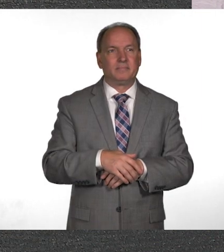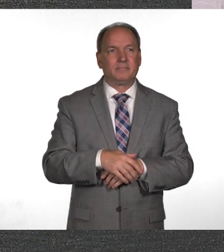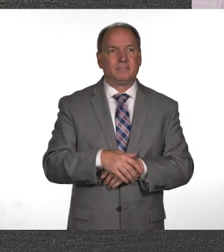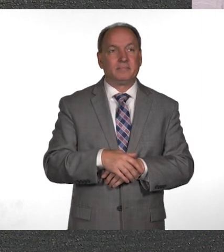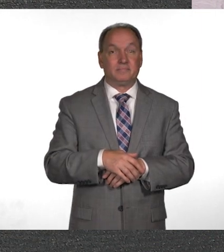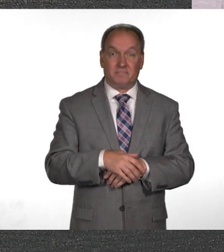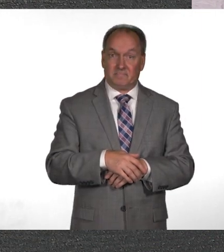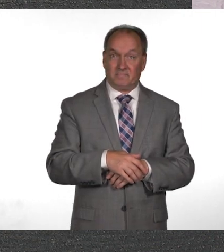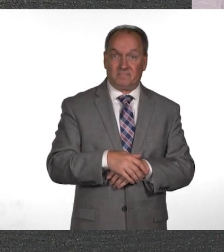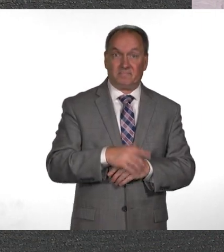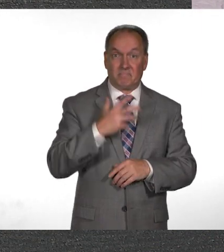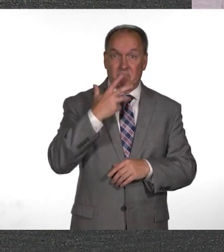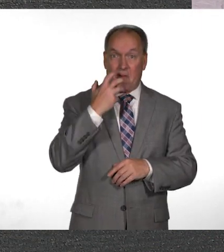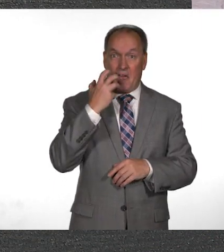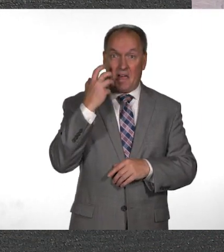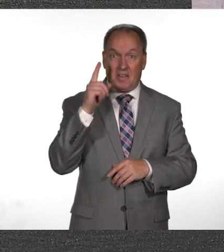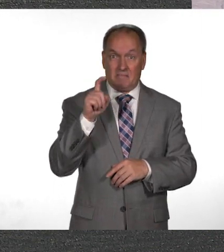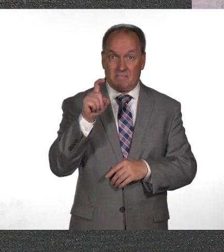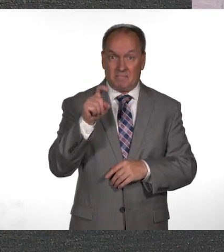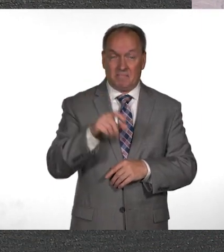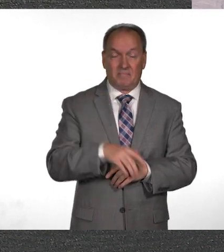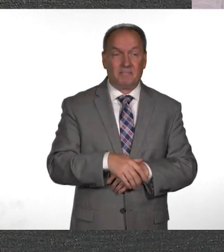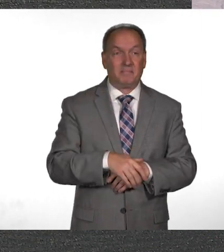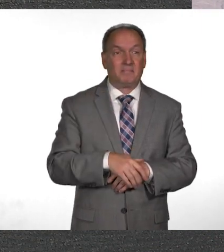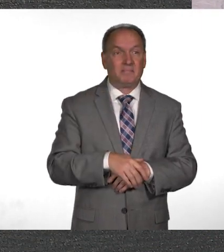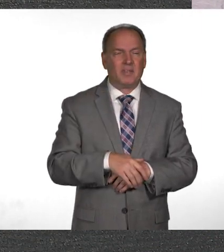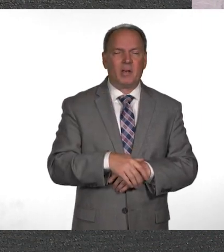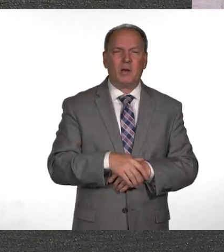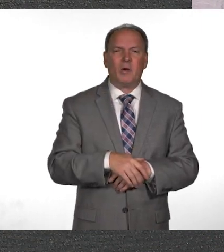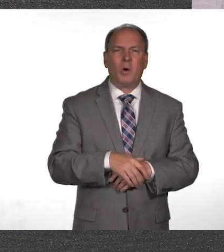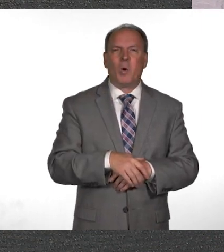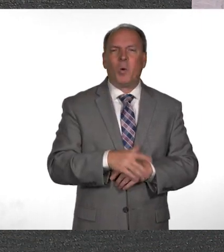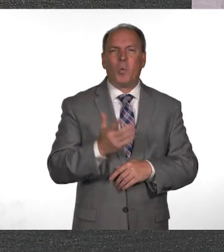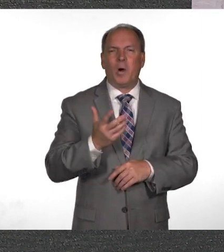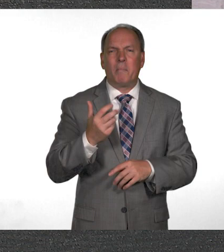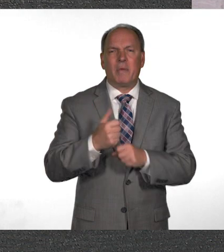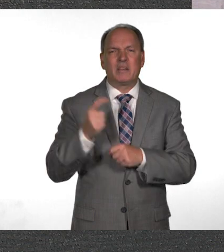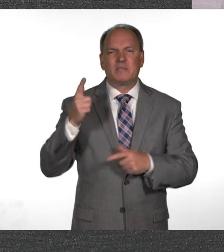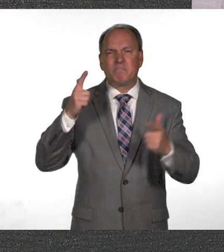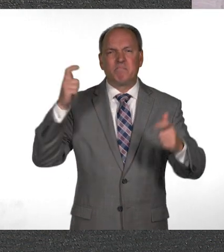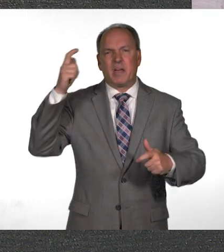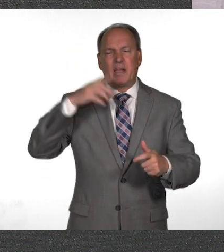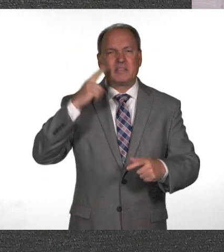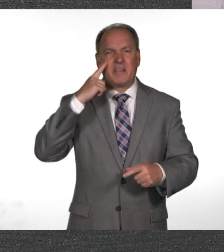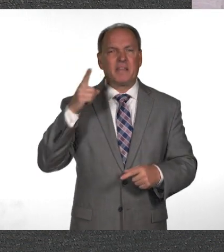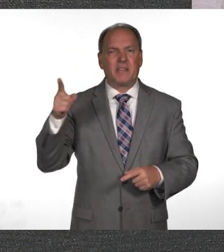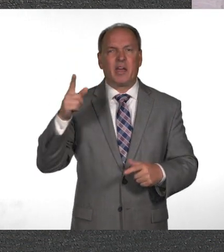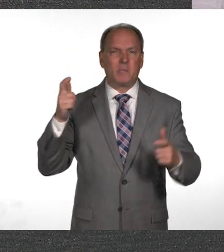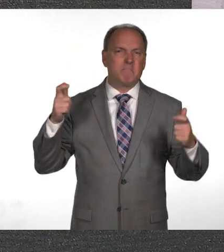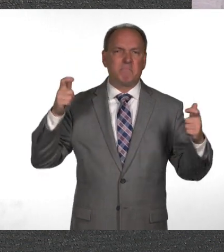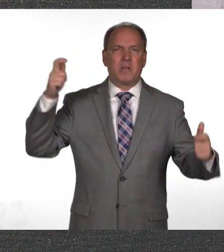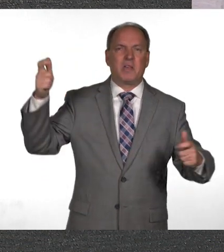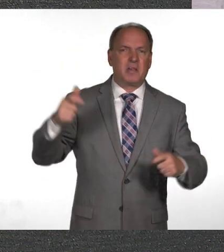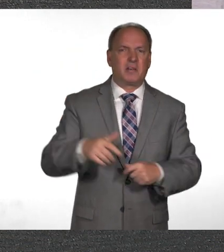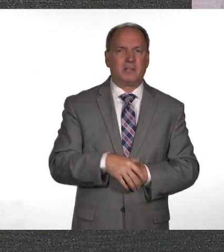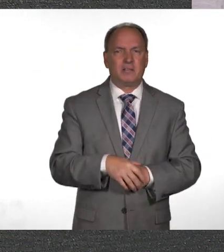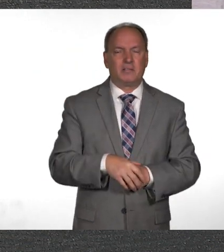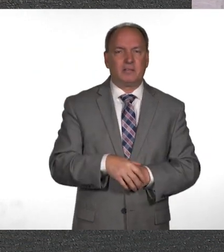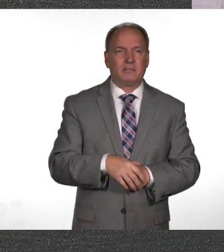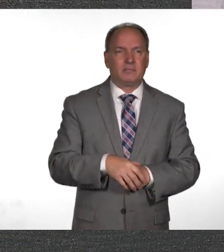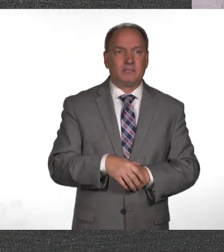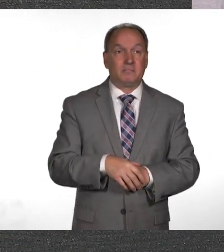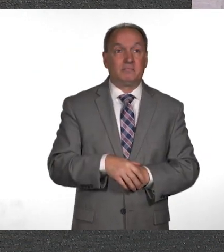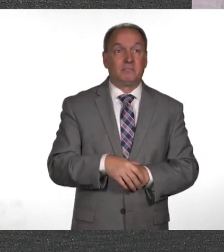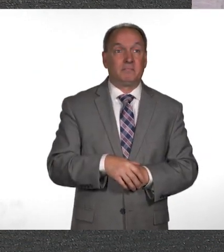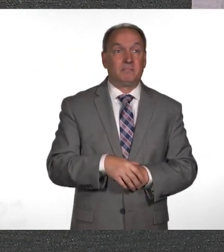It's getting kind of mad, I think. What makes those big guys think they are so big?